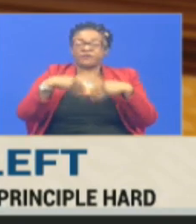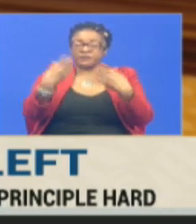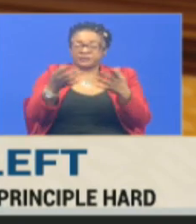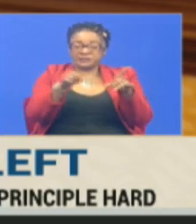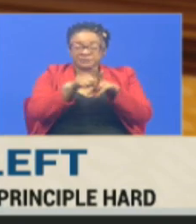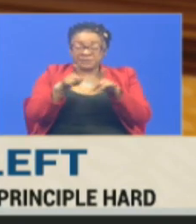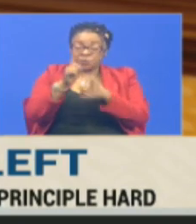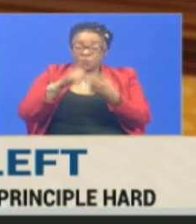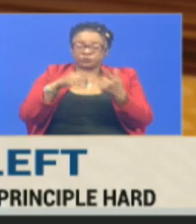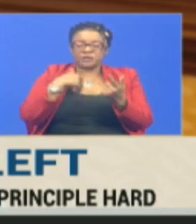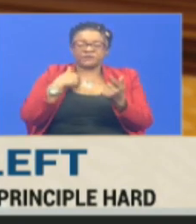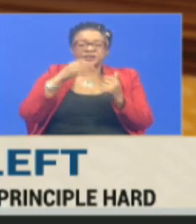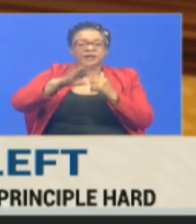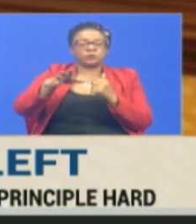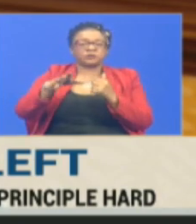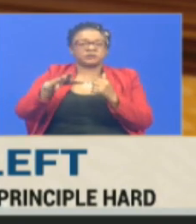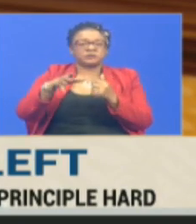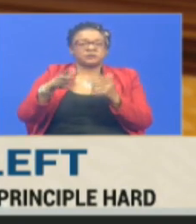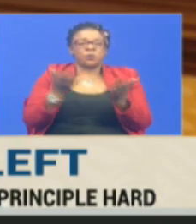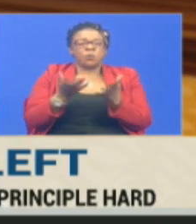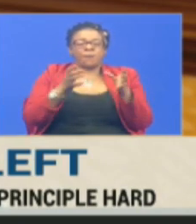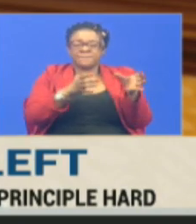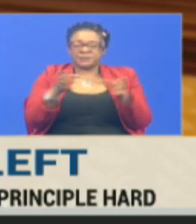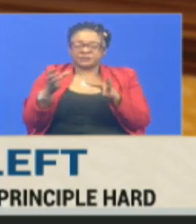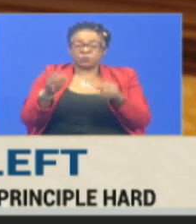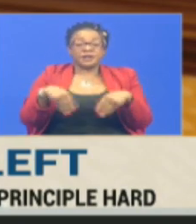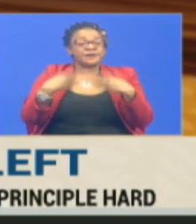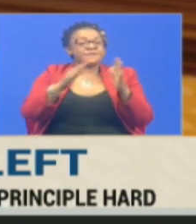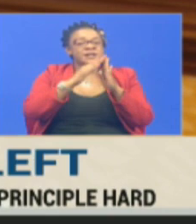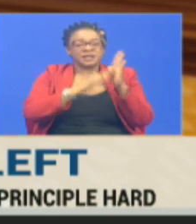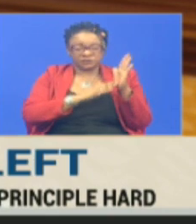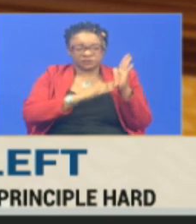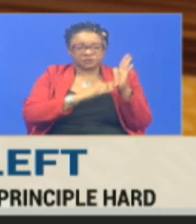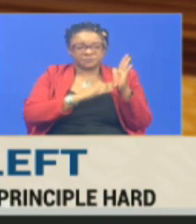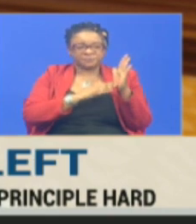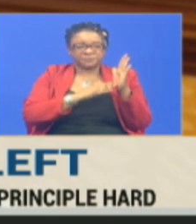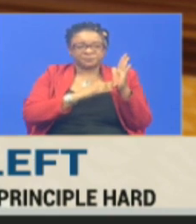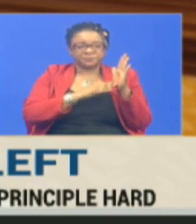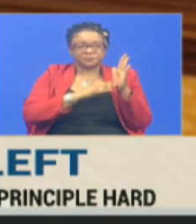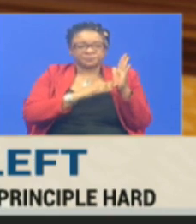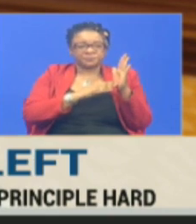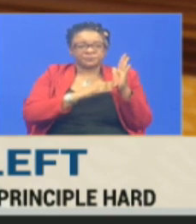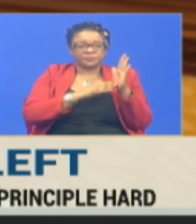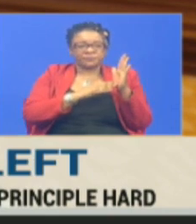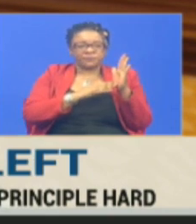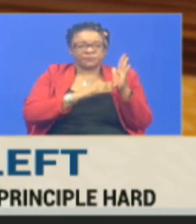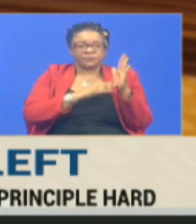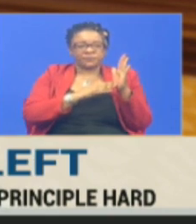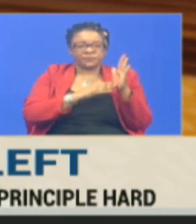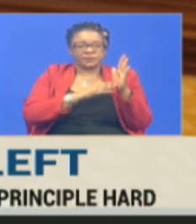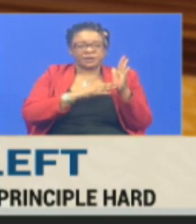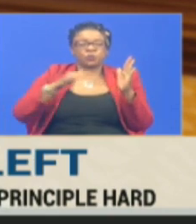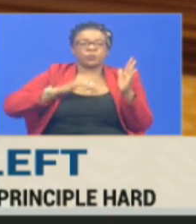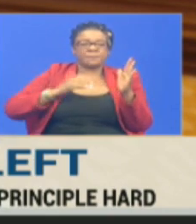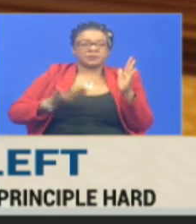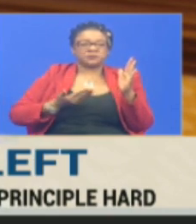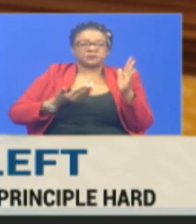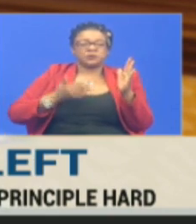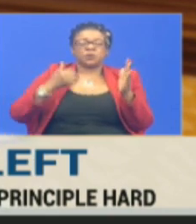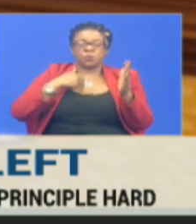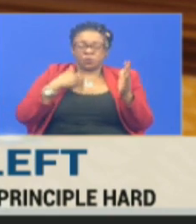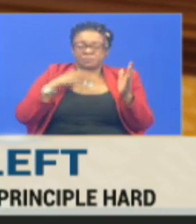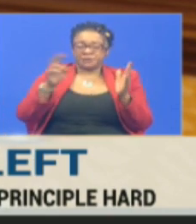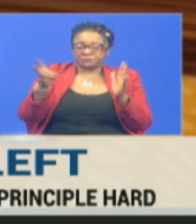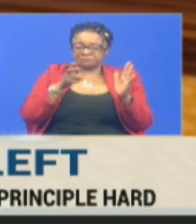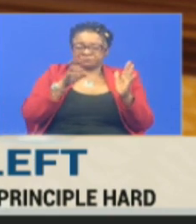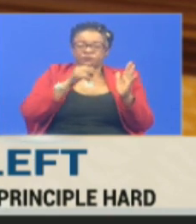counties, whereby parties would provide lists, and you know, women would be drawn